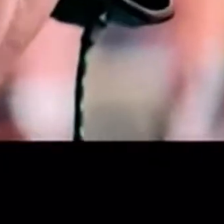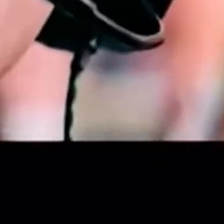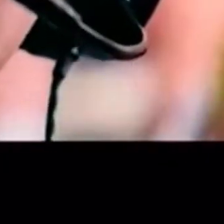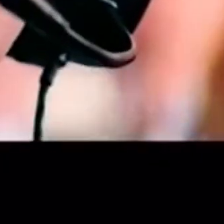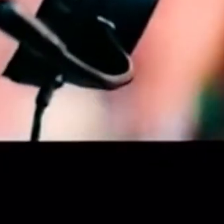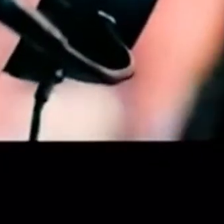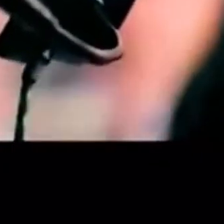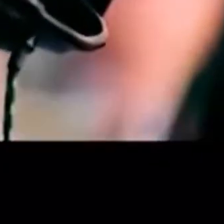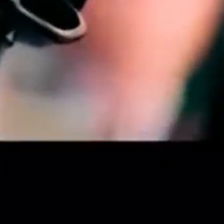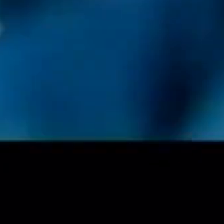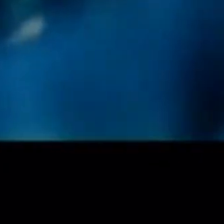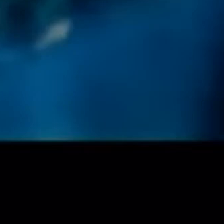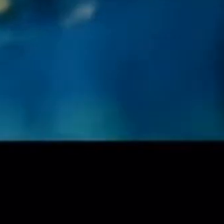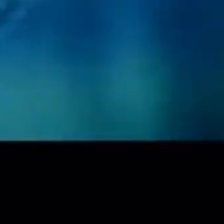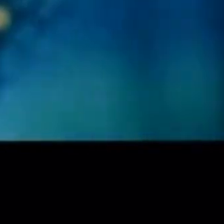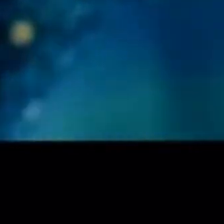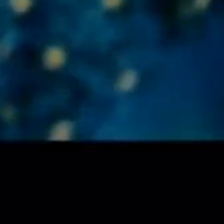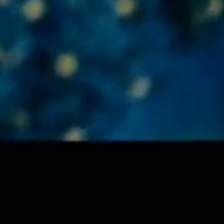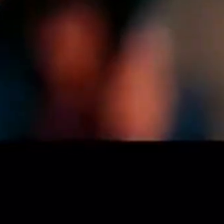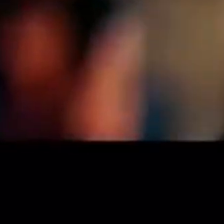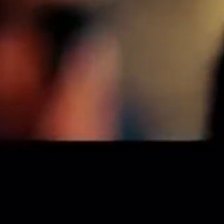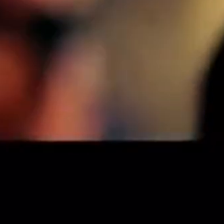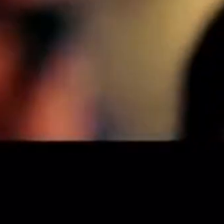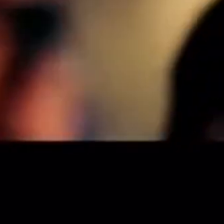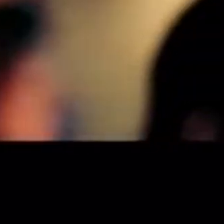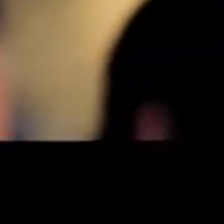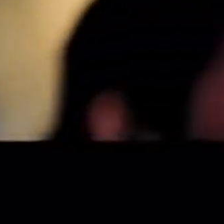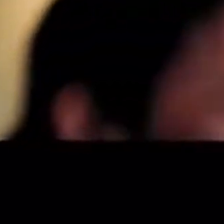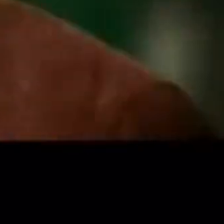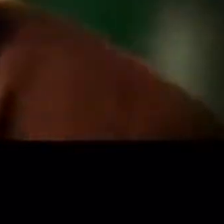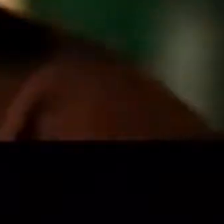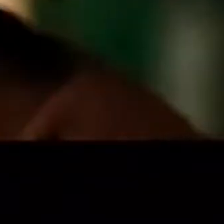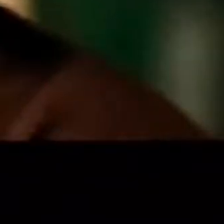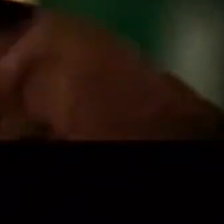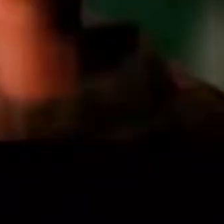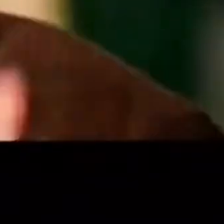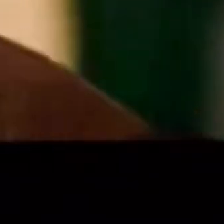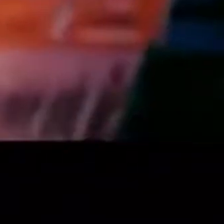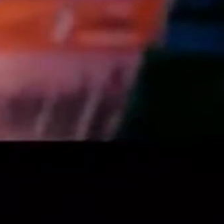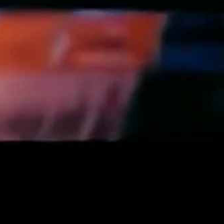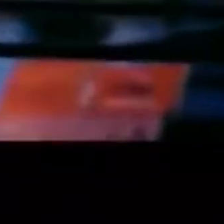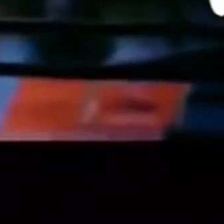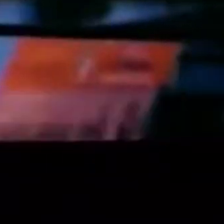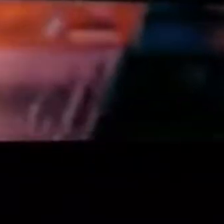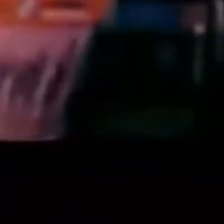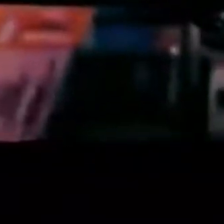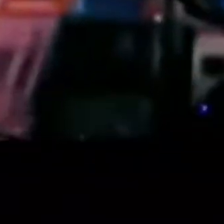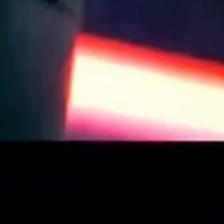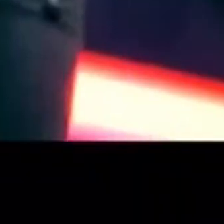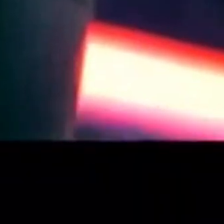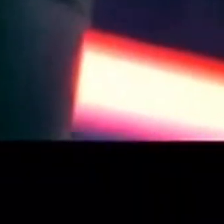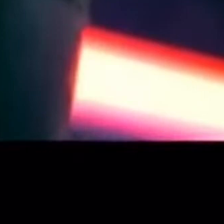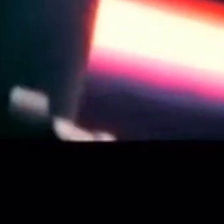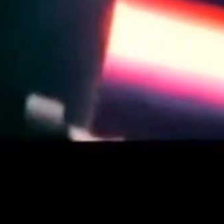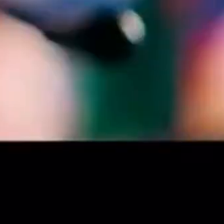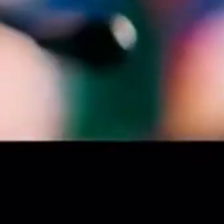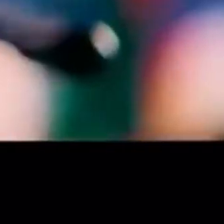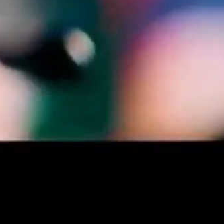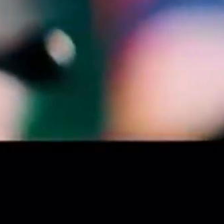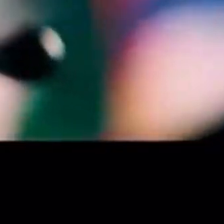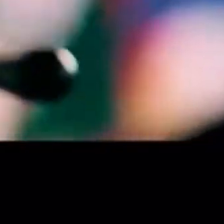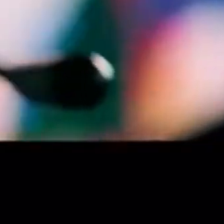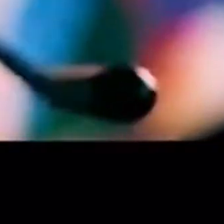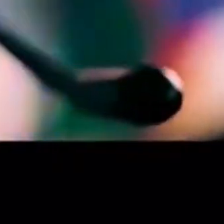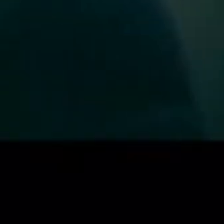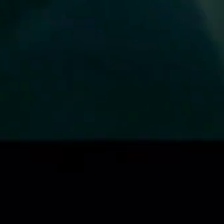show-stopping magic of a moment. And the explosion of hope and glory. Brothers, sisters. For busted people, my party them. We come